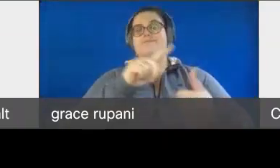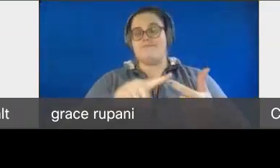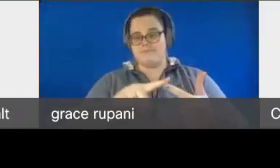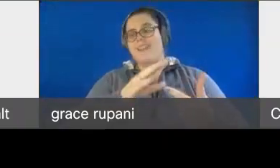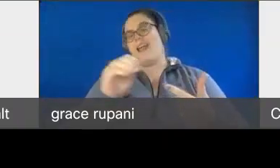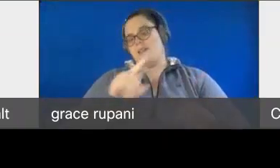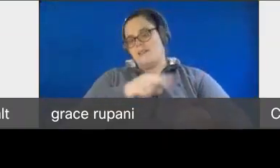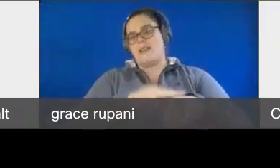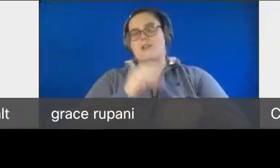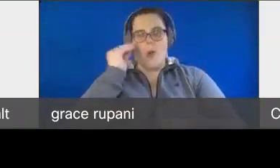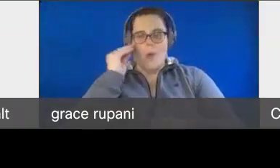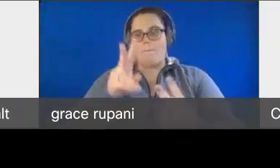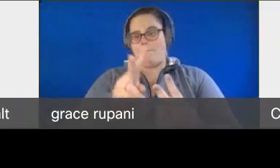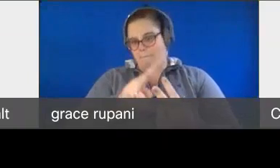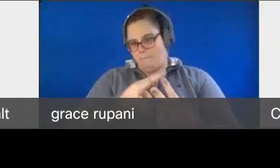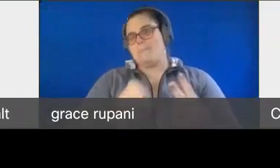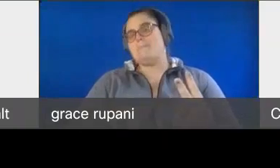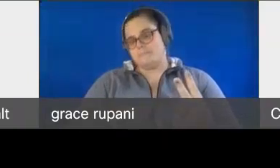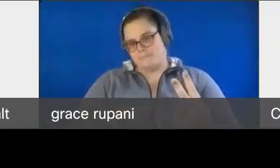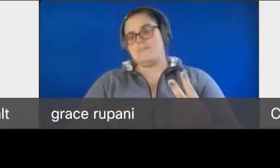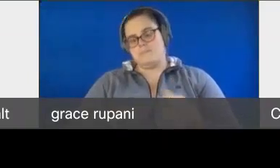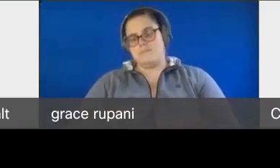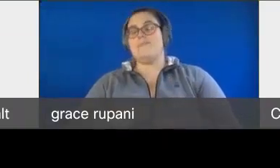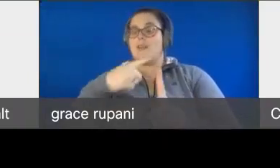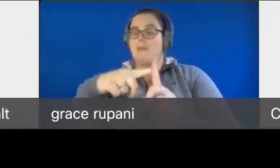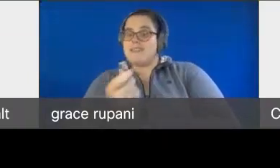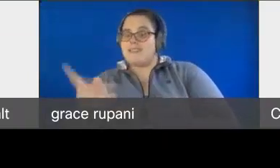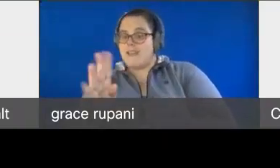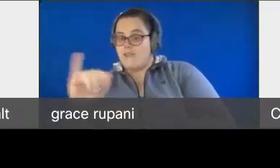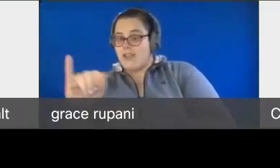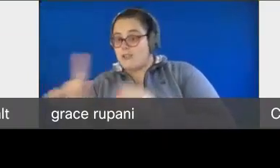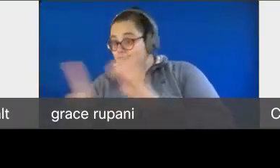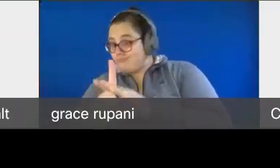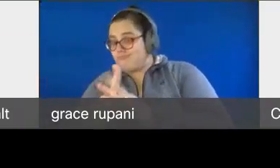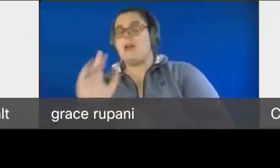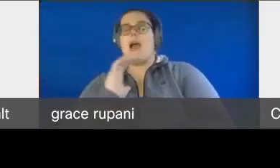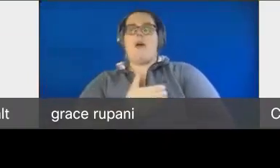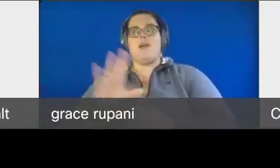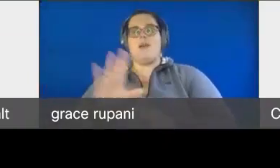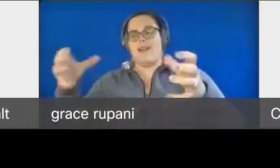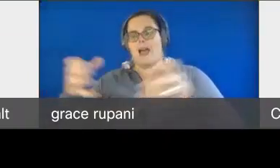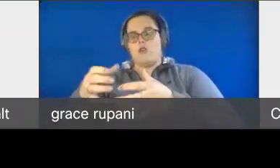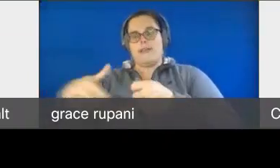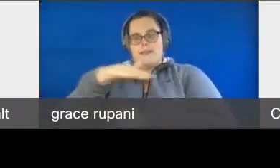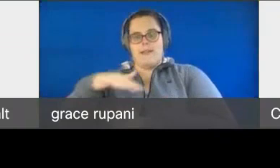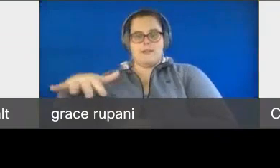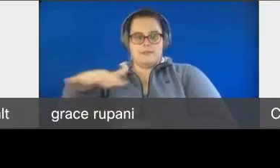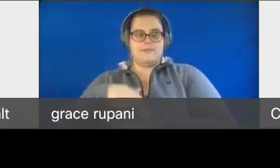been several infections within our congregate settings, as seen here.